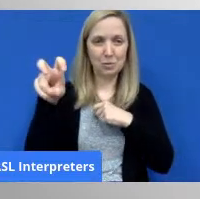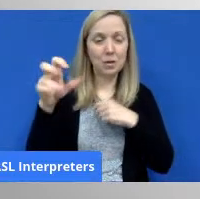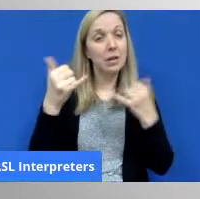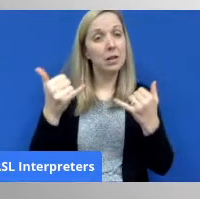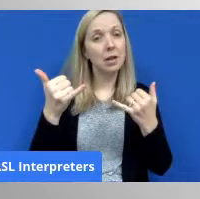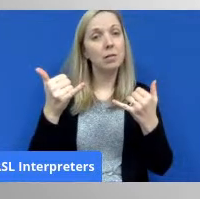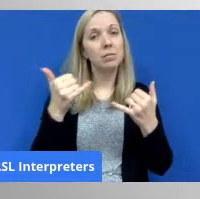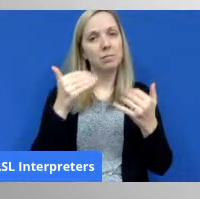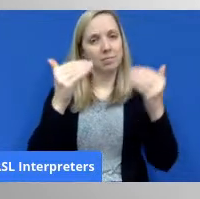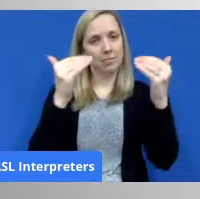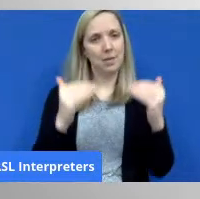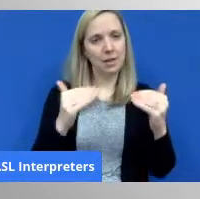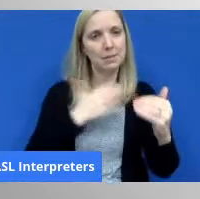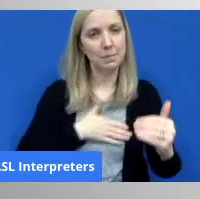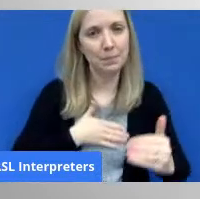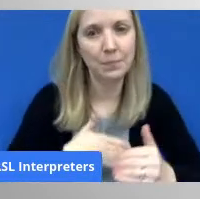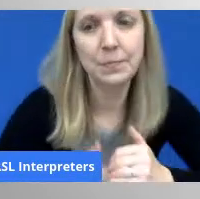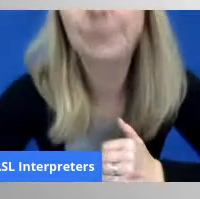next slide.